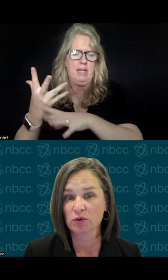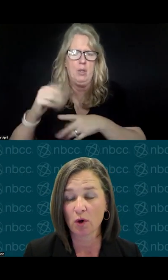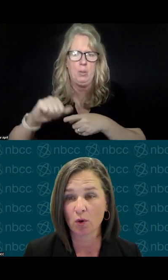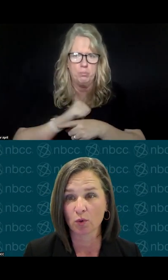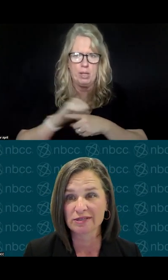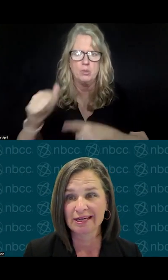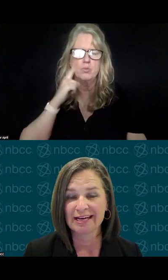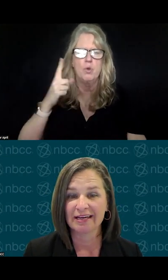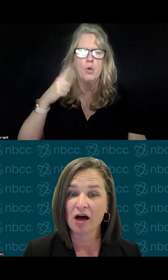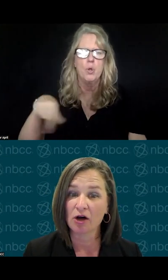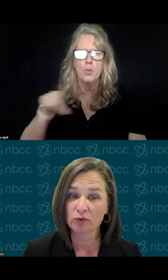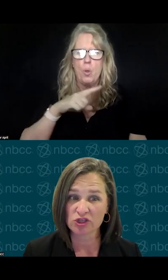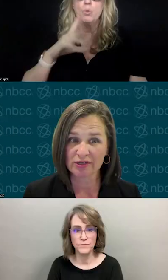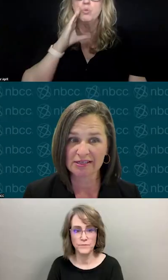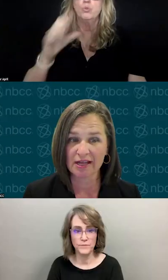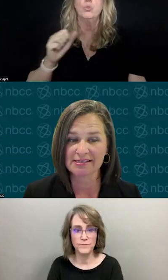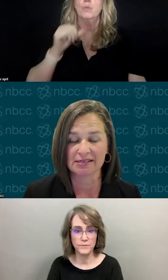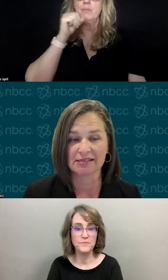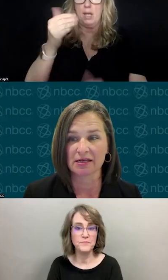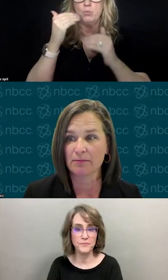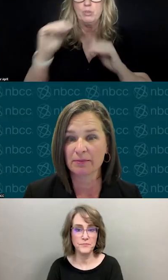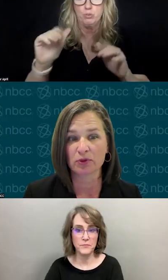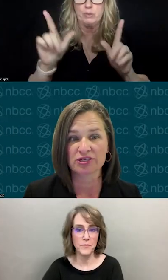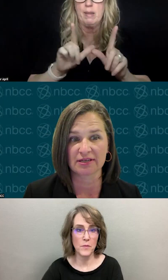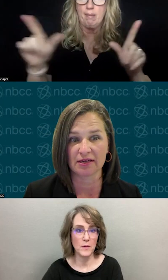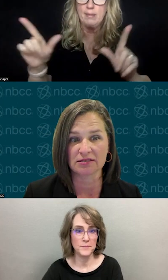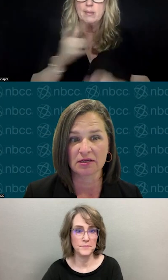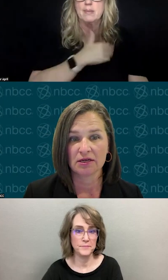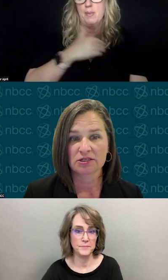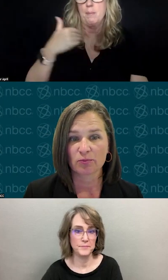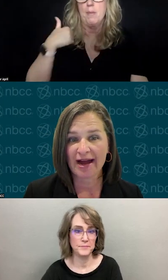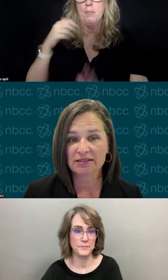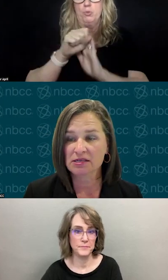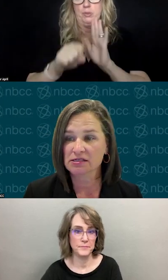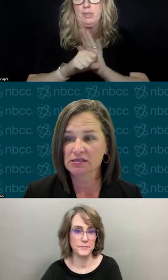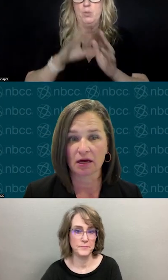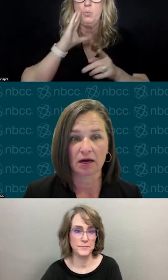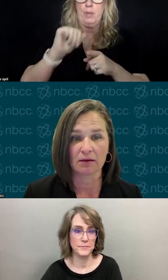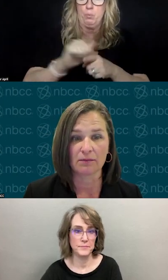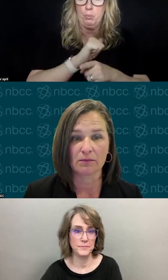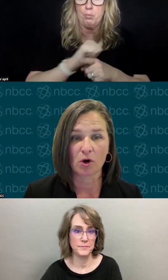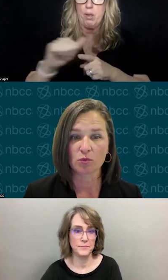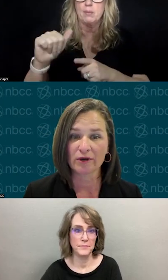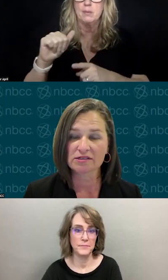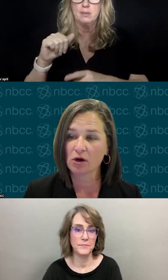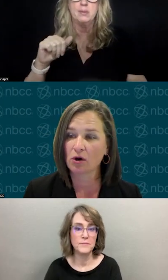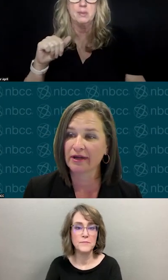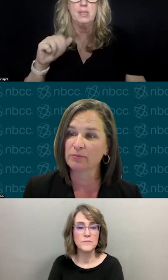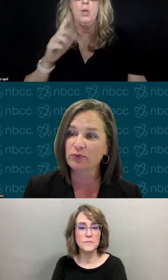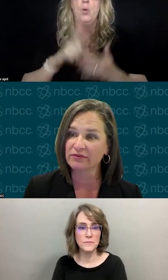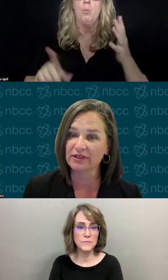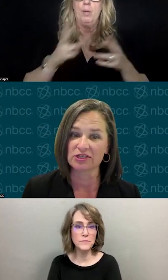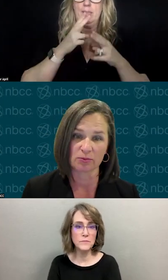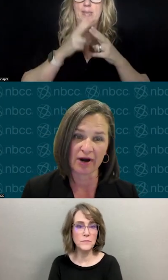those who hold an unrestricted license in a member state to practice on what is called